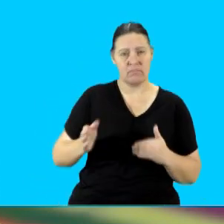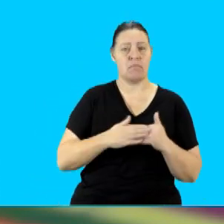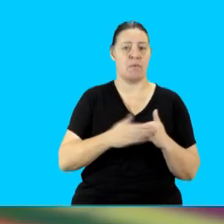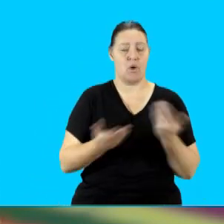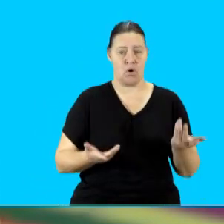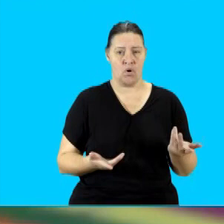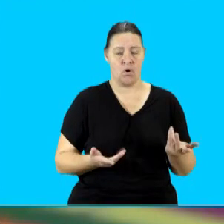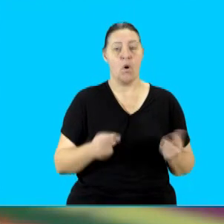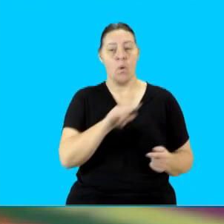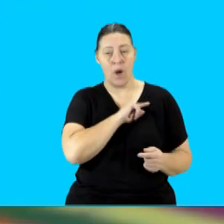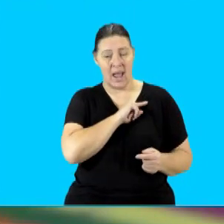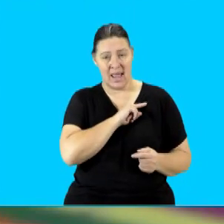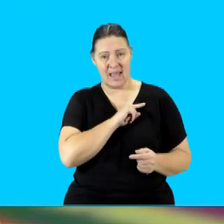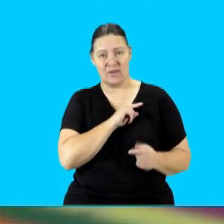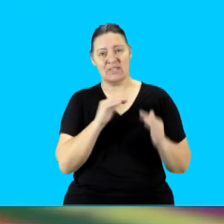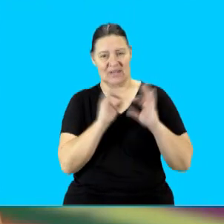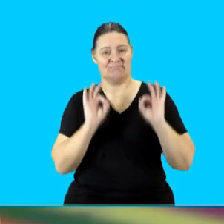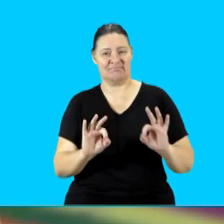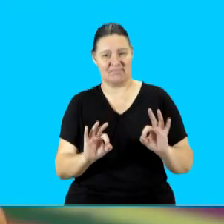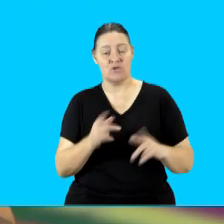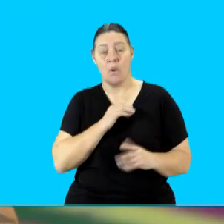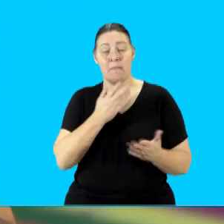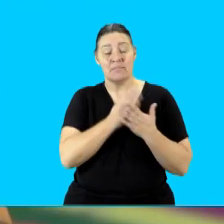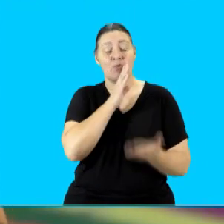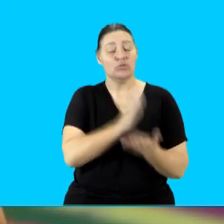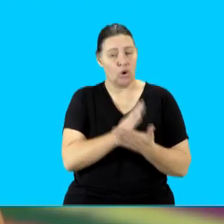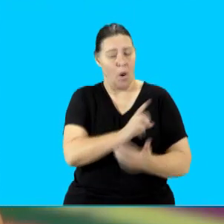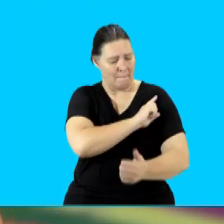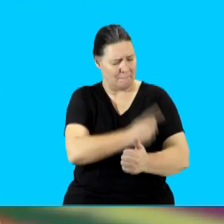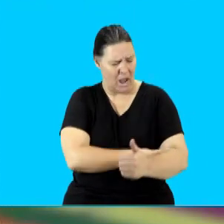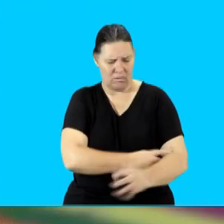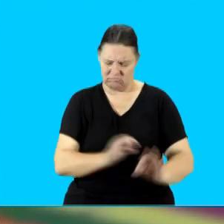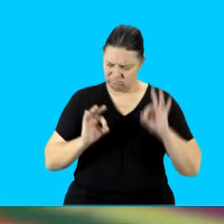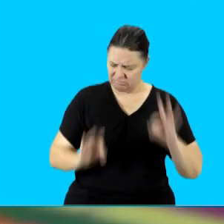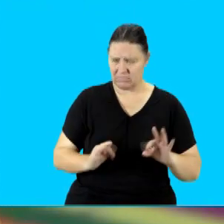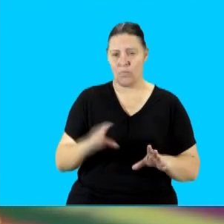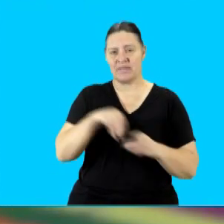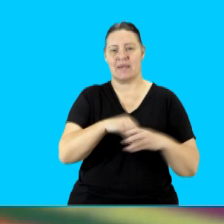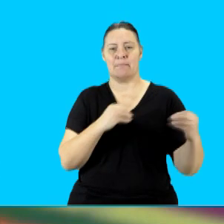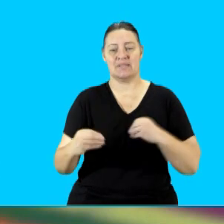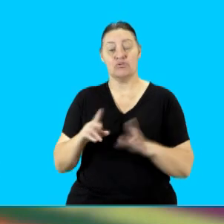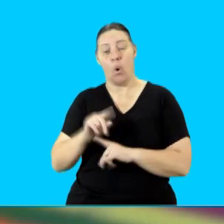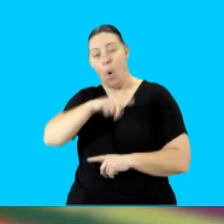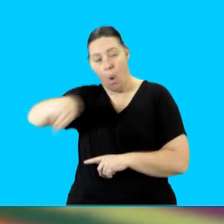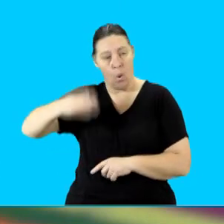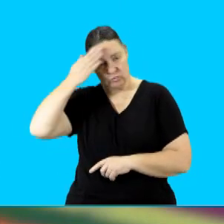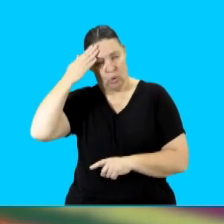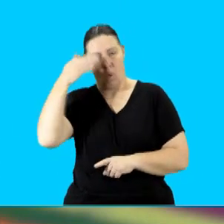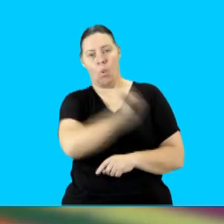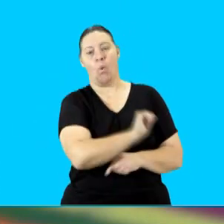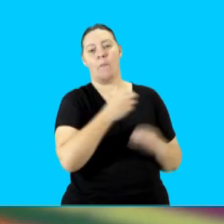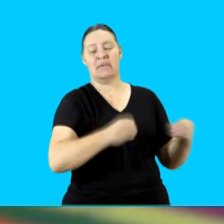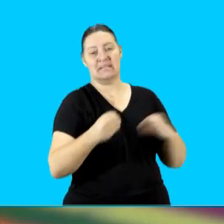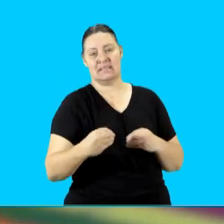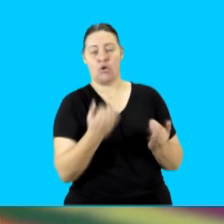very important to make sure that you are powerful in the industry that you operate in as a business, in order to make sure that you